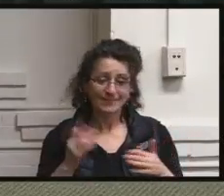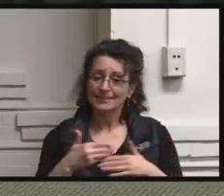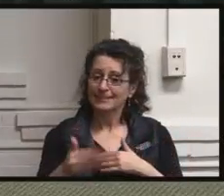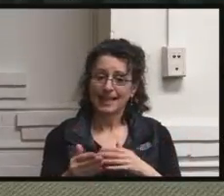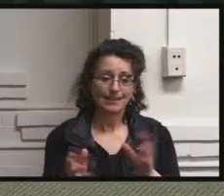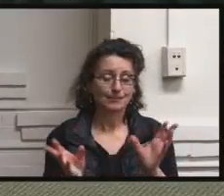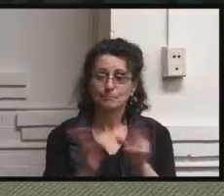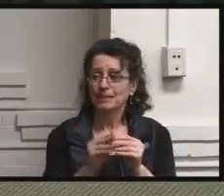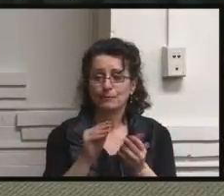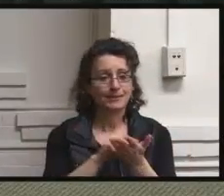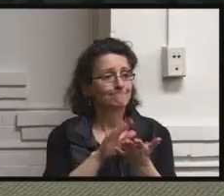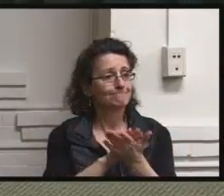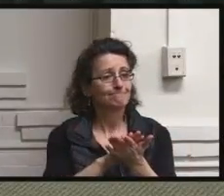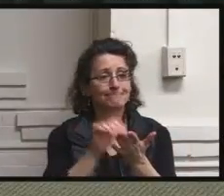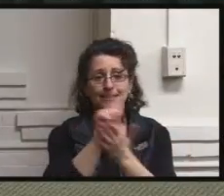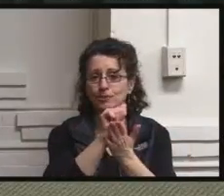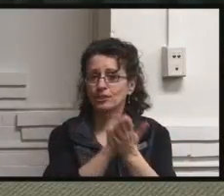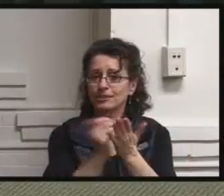just as soon as possible.